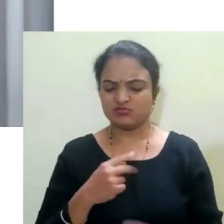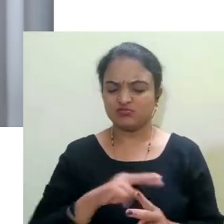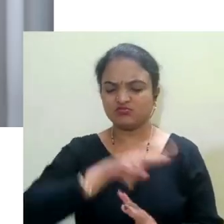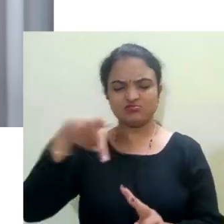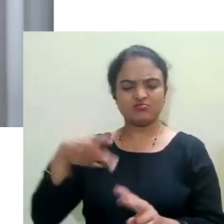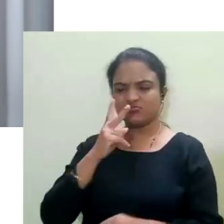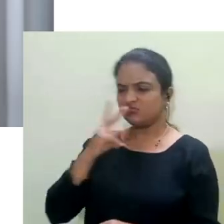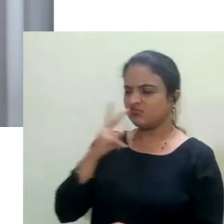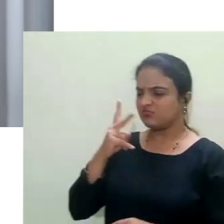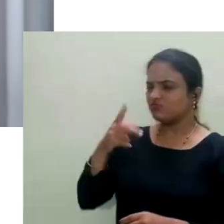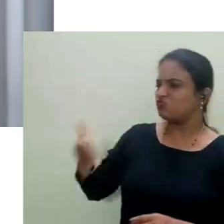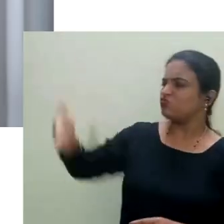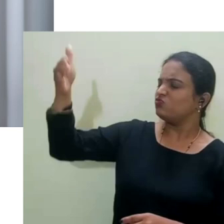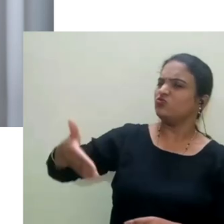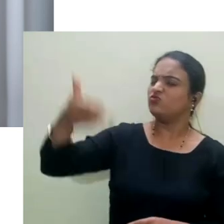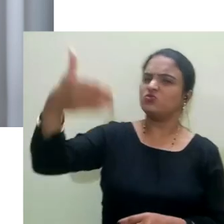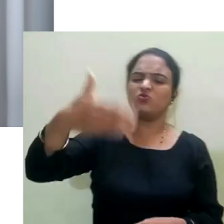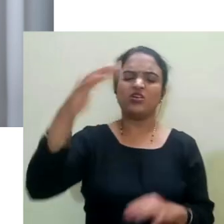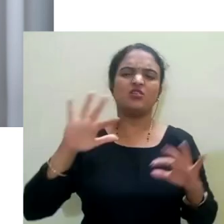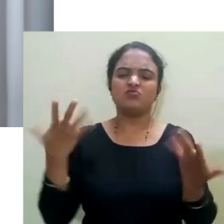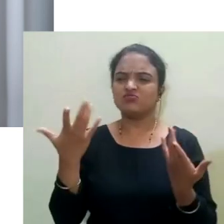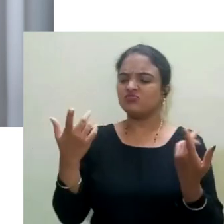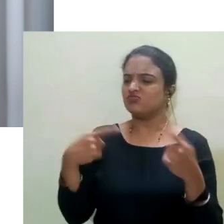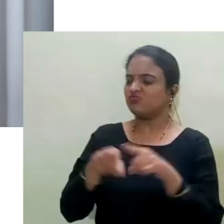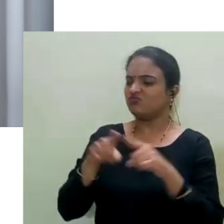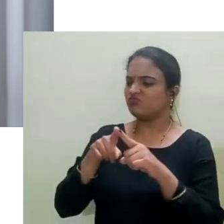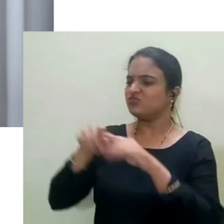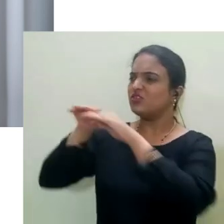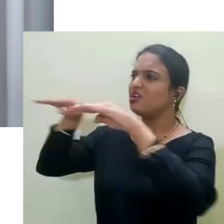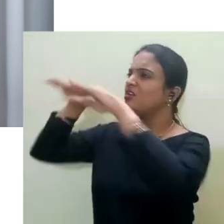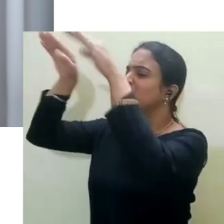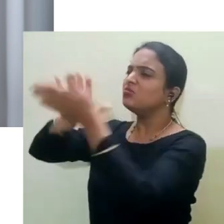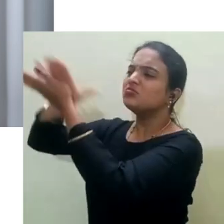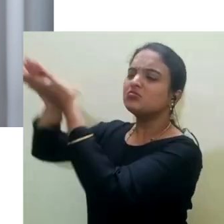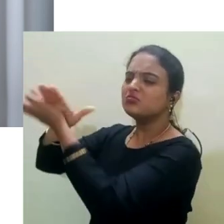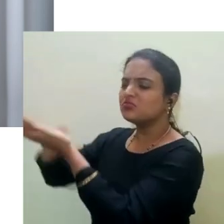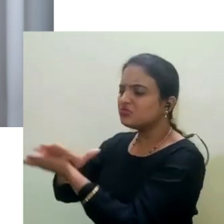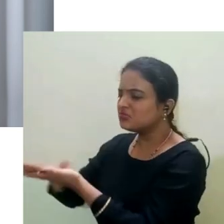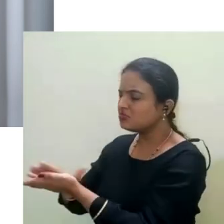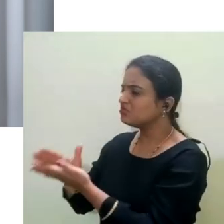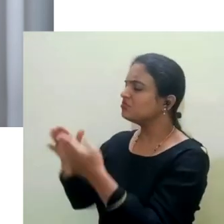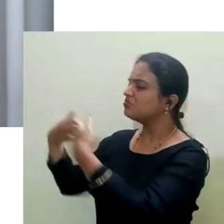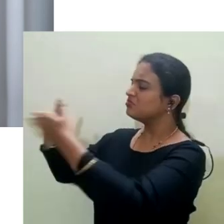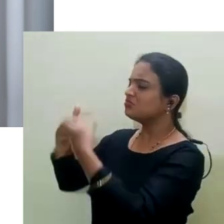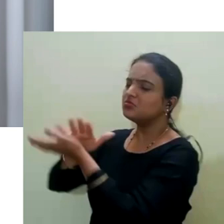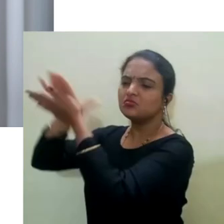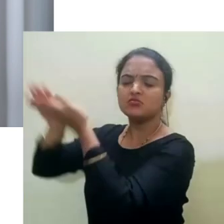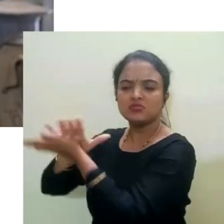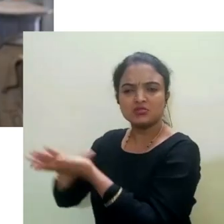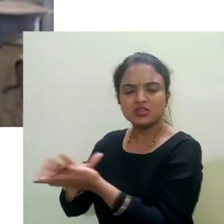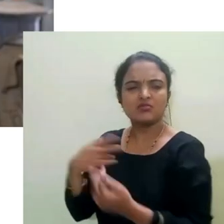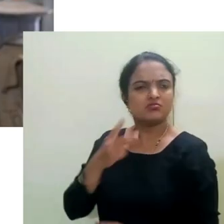I turned to the stories that adorned my walls, that hid in the corners of my shelves, that peeked through empty